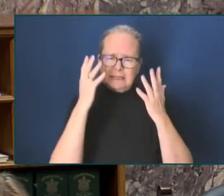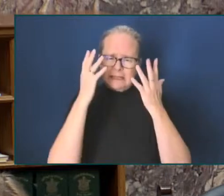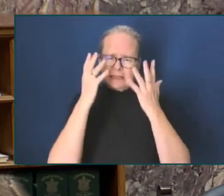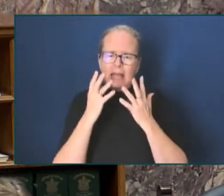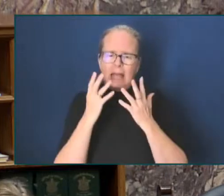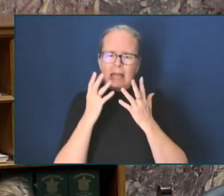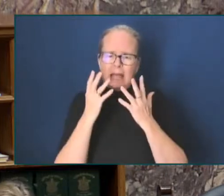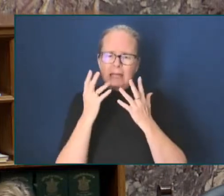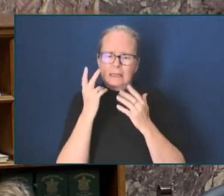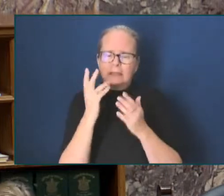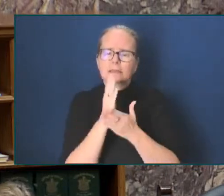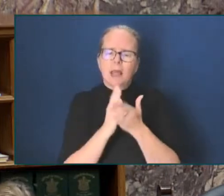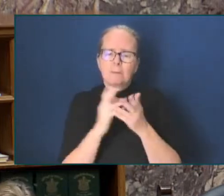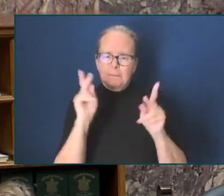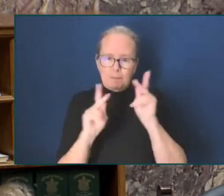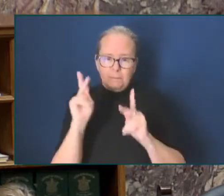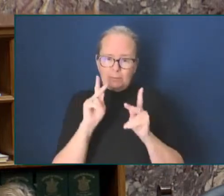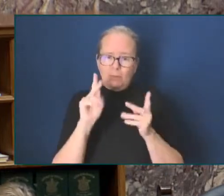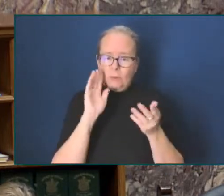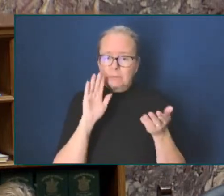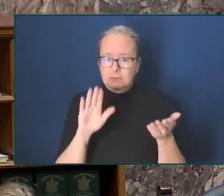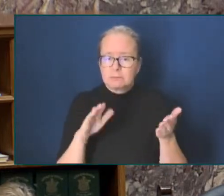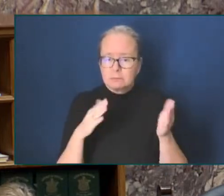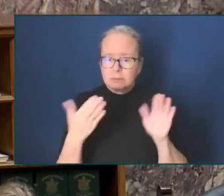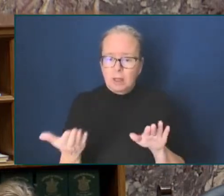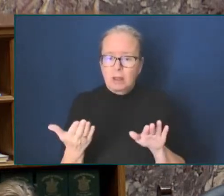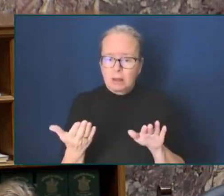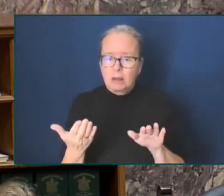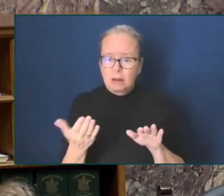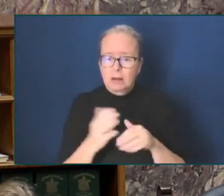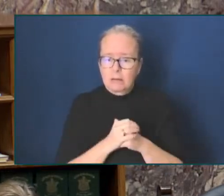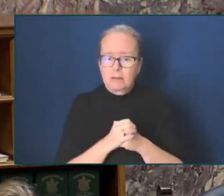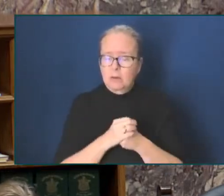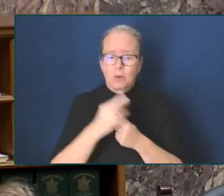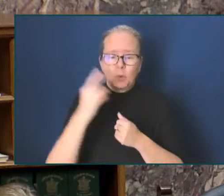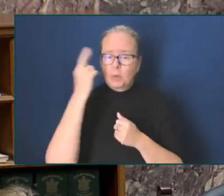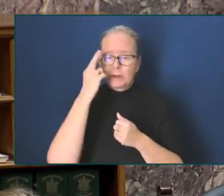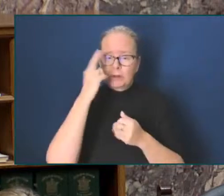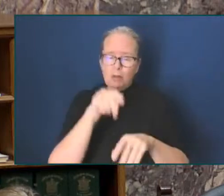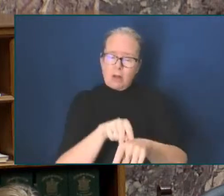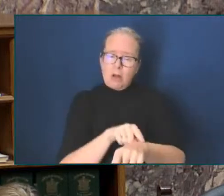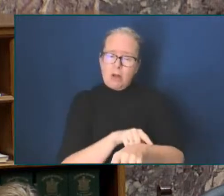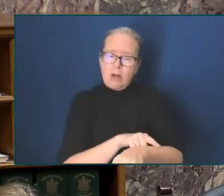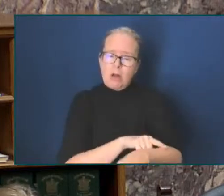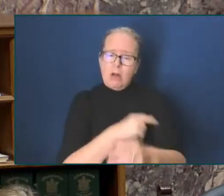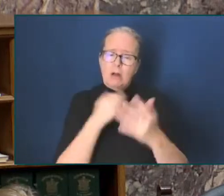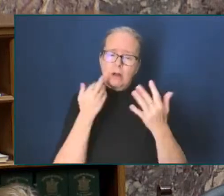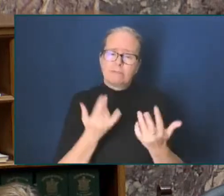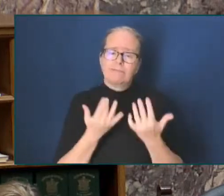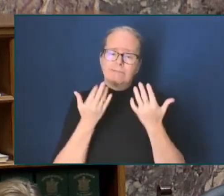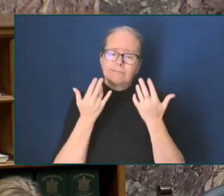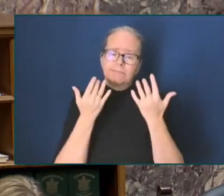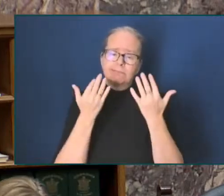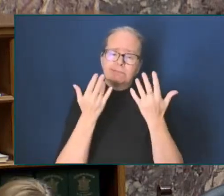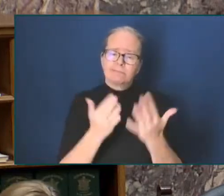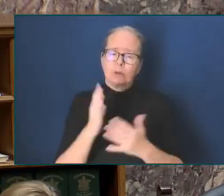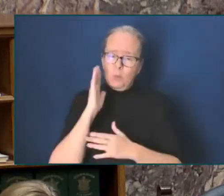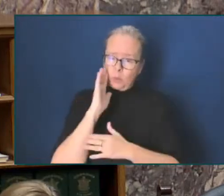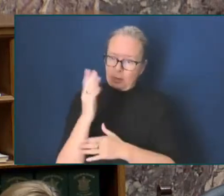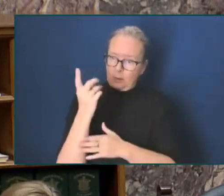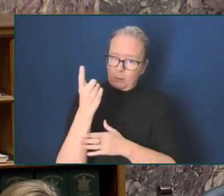Will this Premier recognize that the healthcare system needs leadership? Leadership that can focus